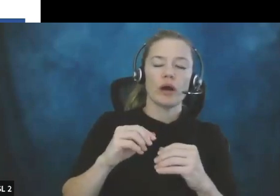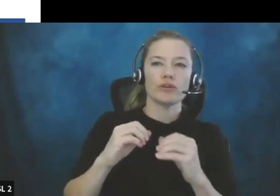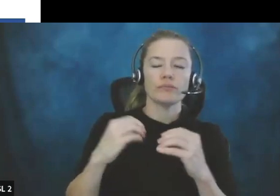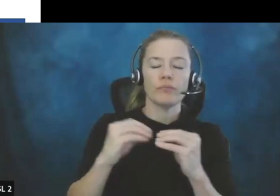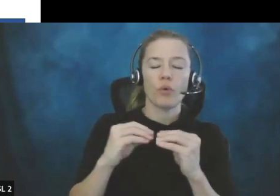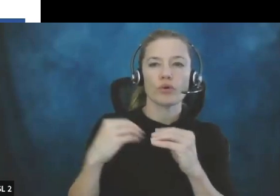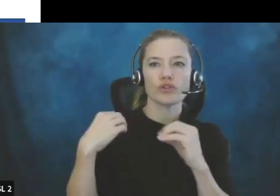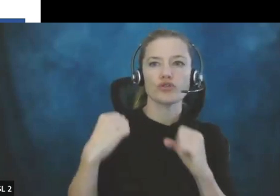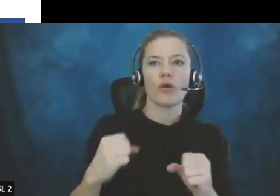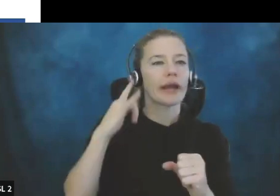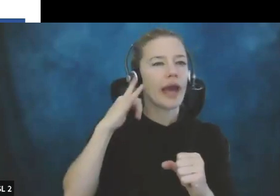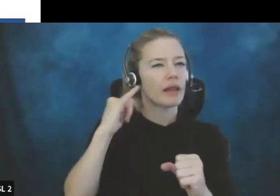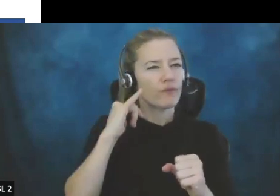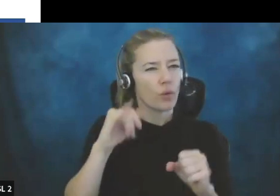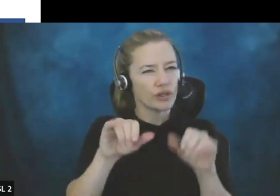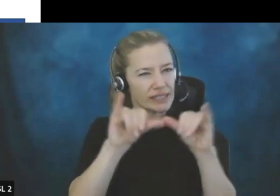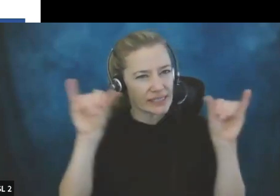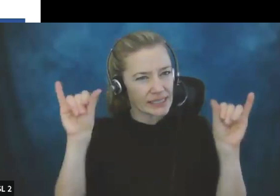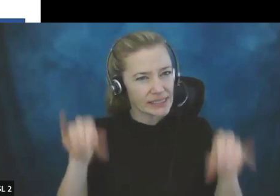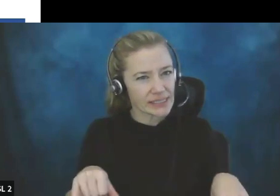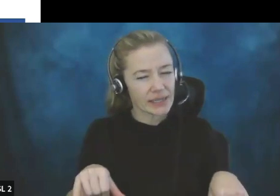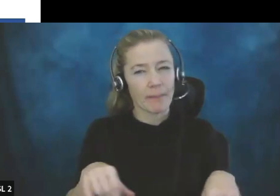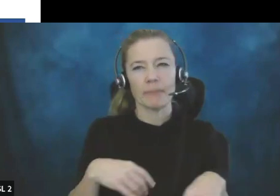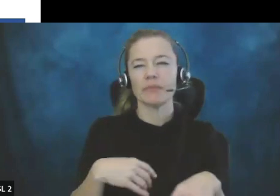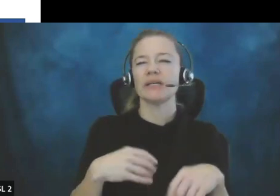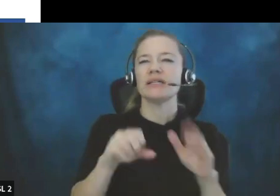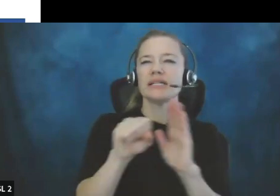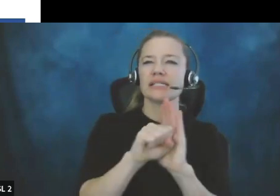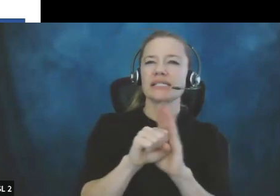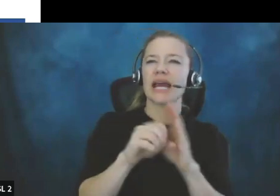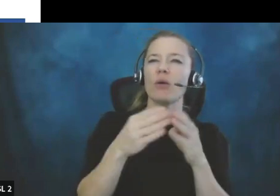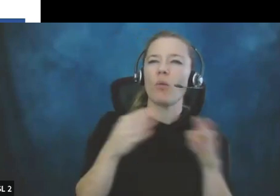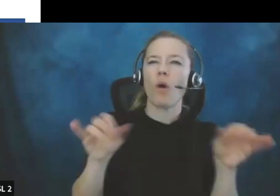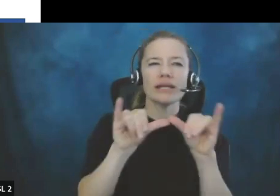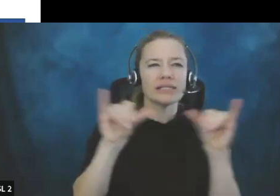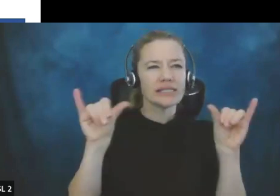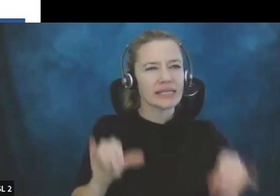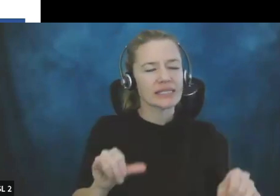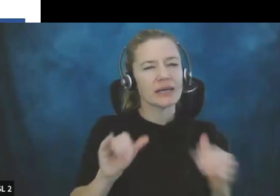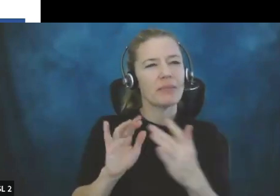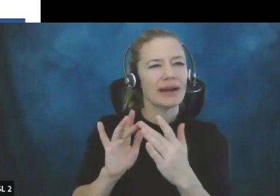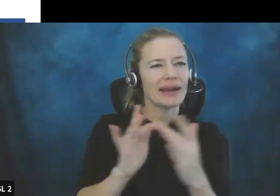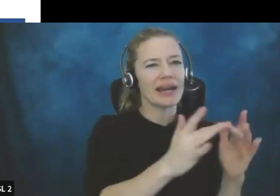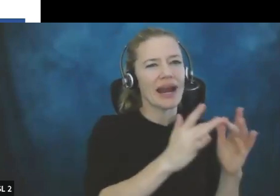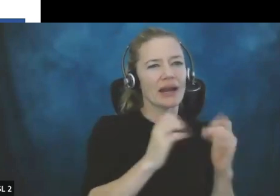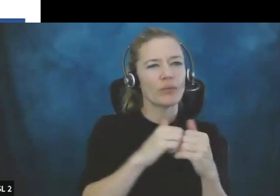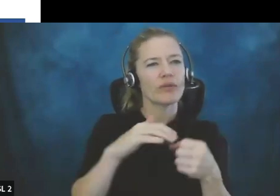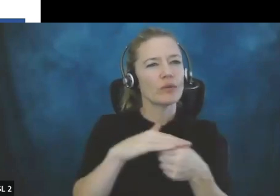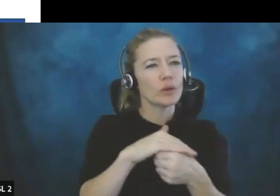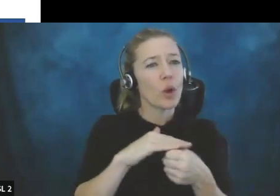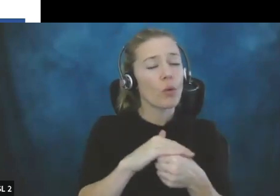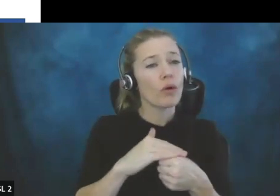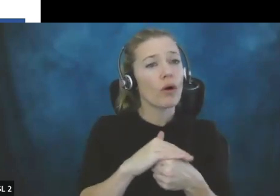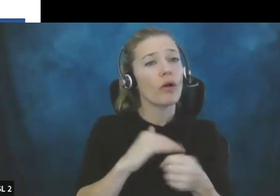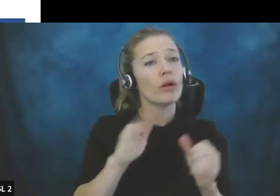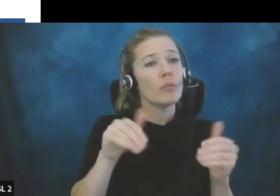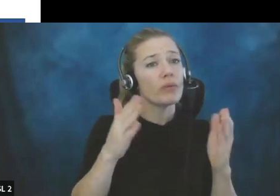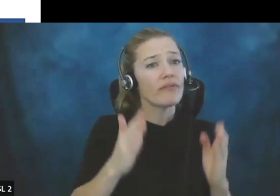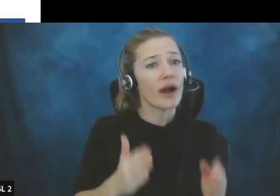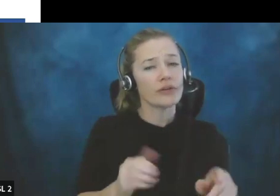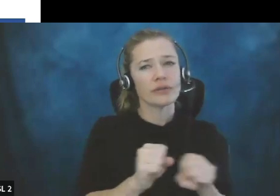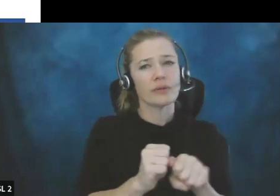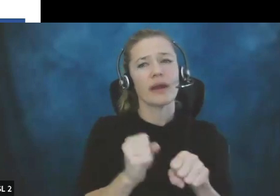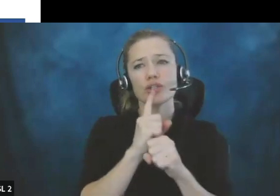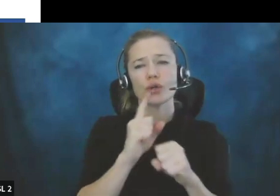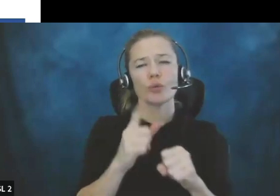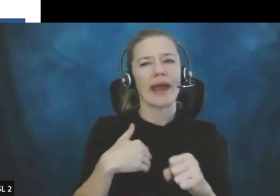California's no wrong door system, really leveraging a statewide system to connect with those local providers, and really